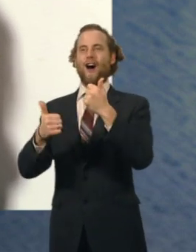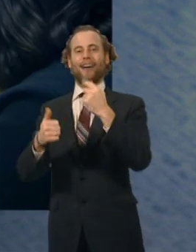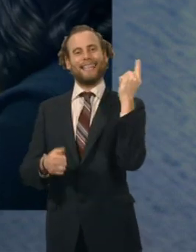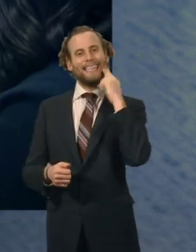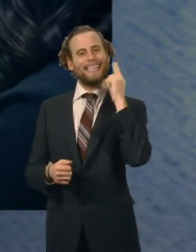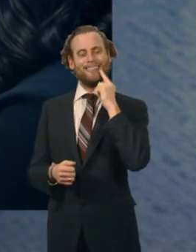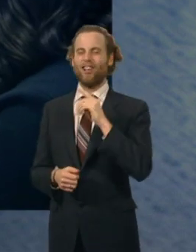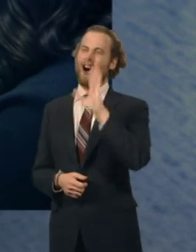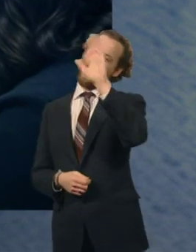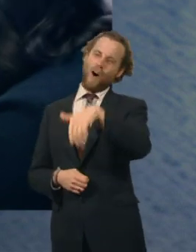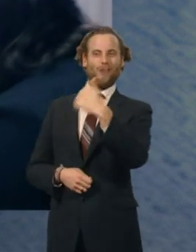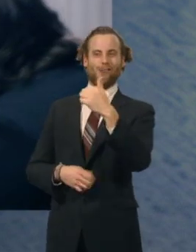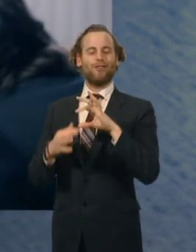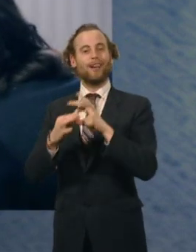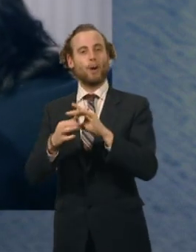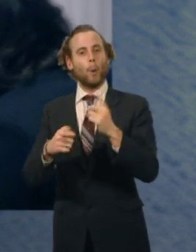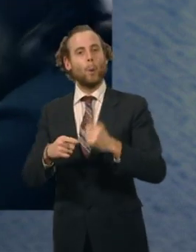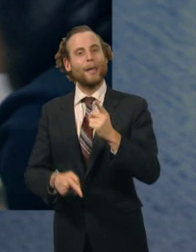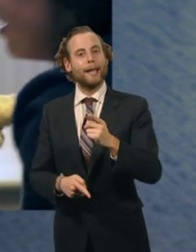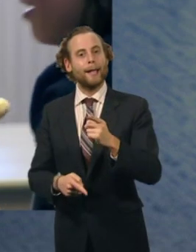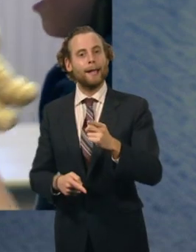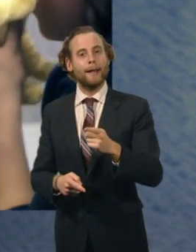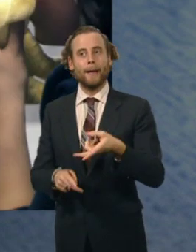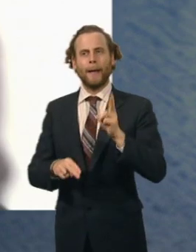quickly. Whereas if the baby stays